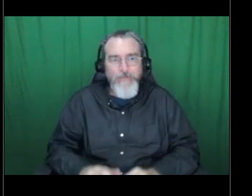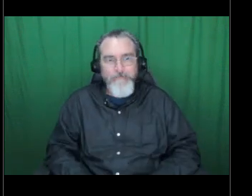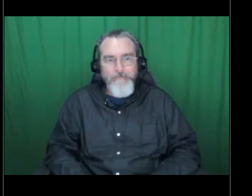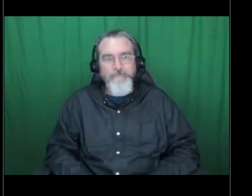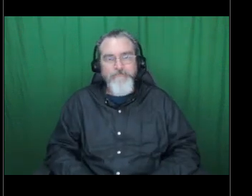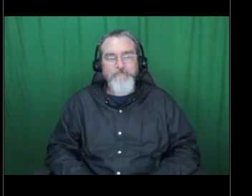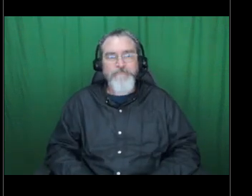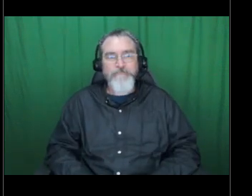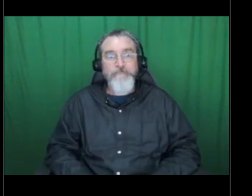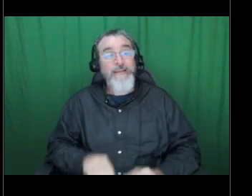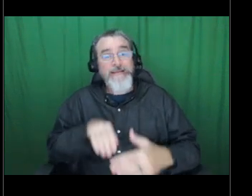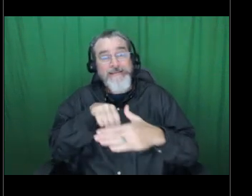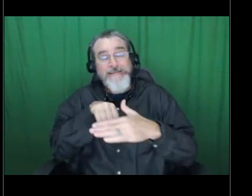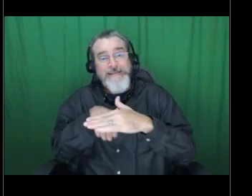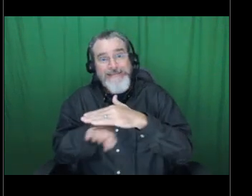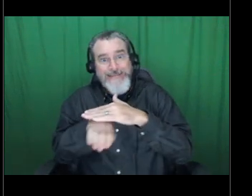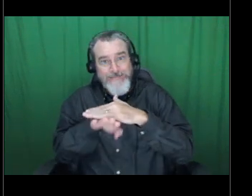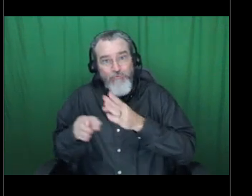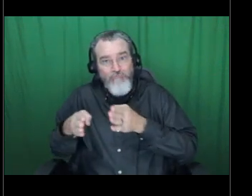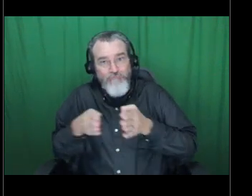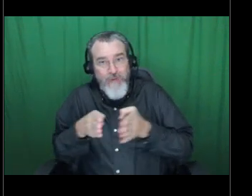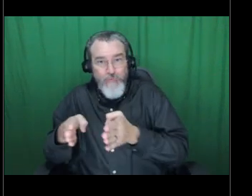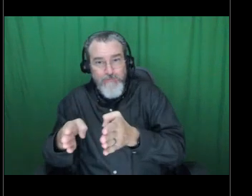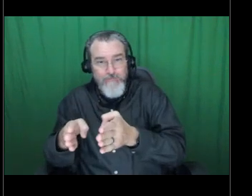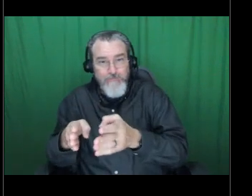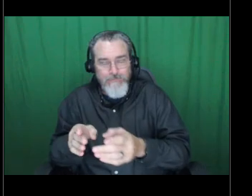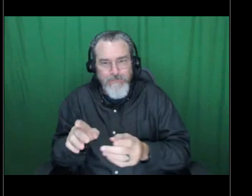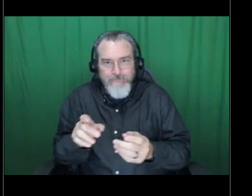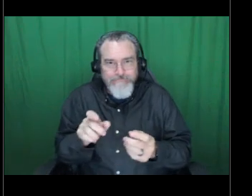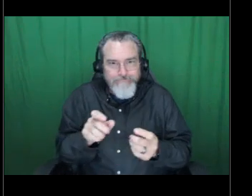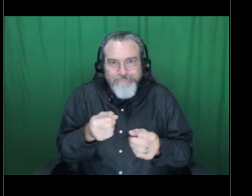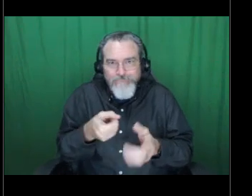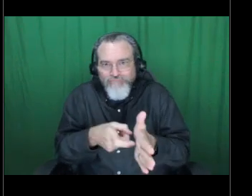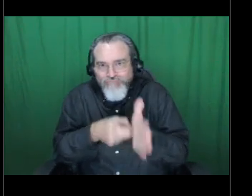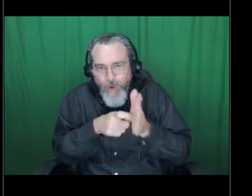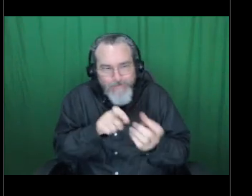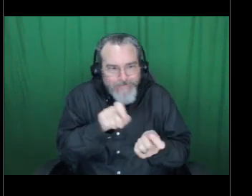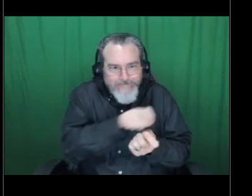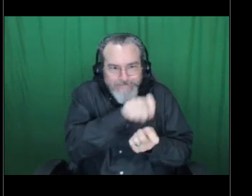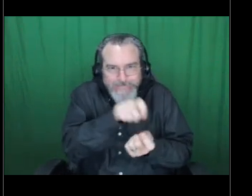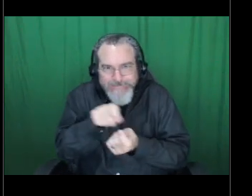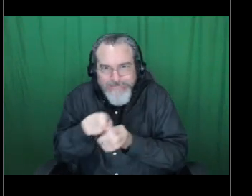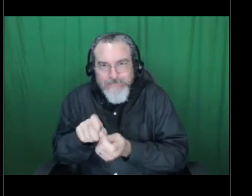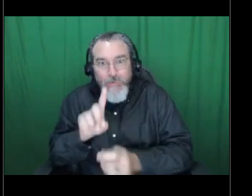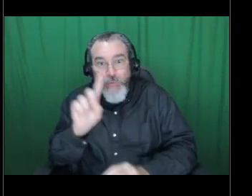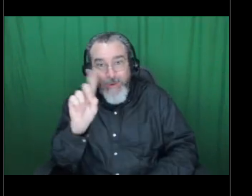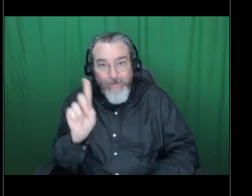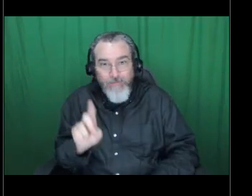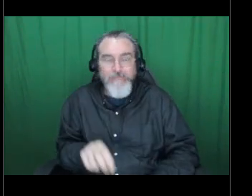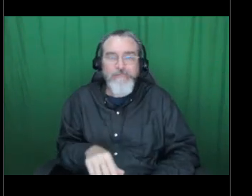Specifications for accessible routes are found in ANSI